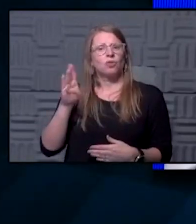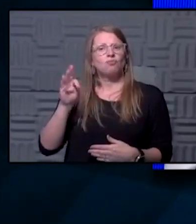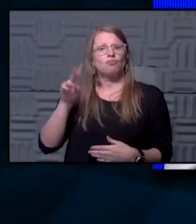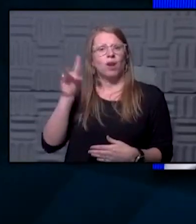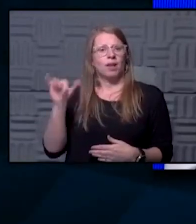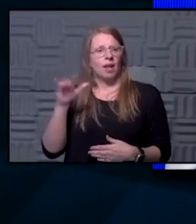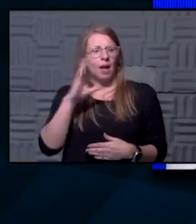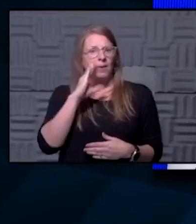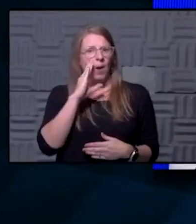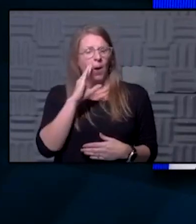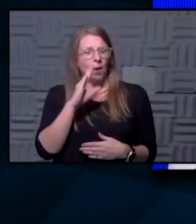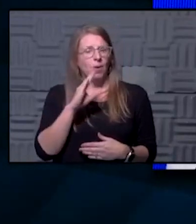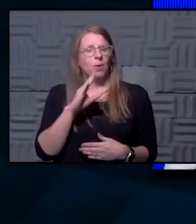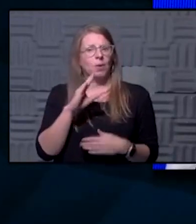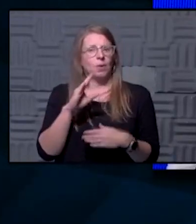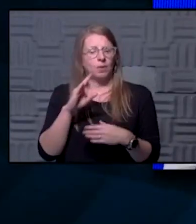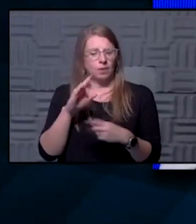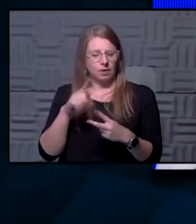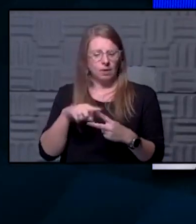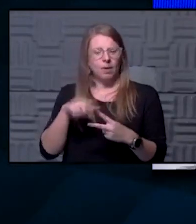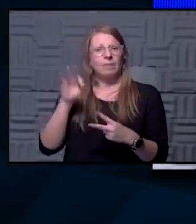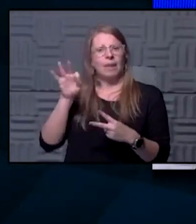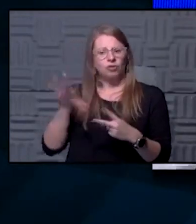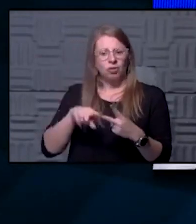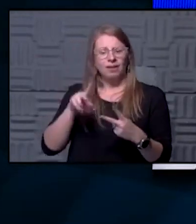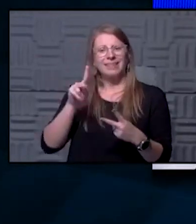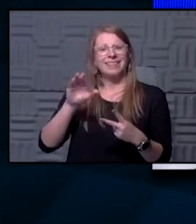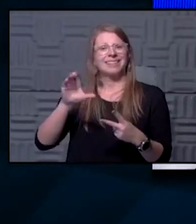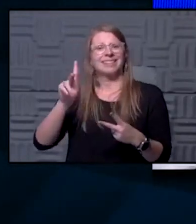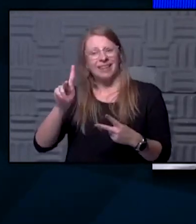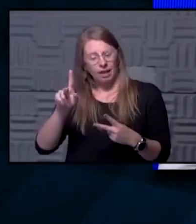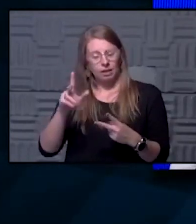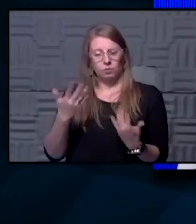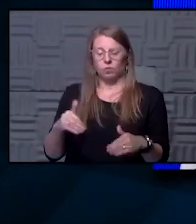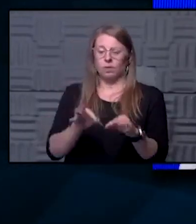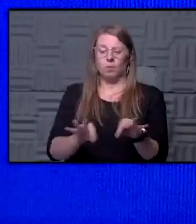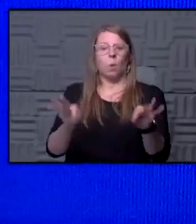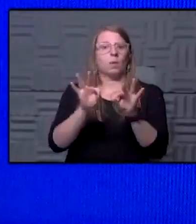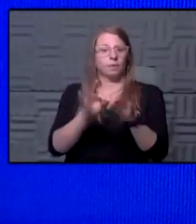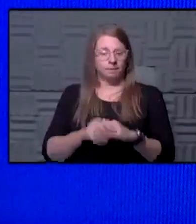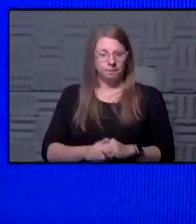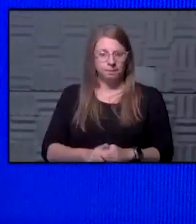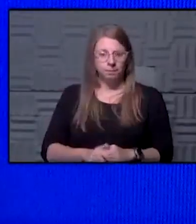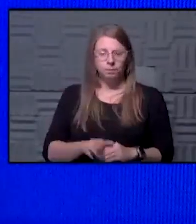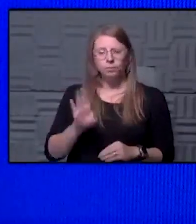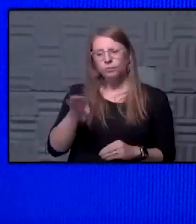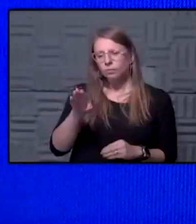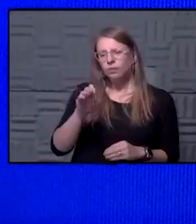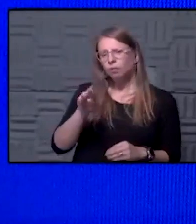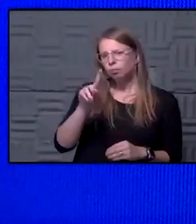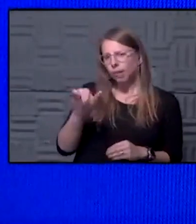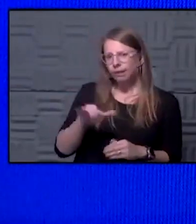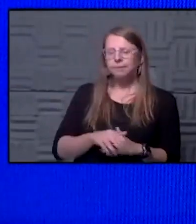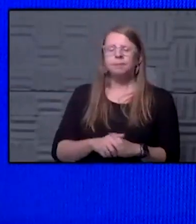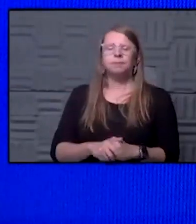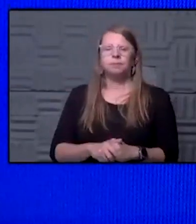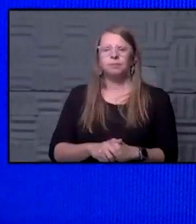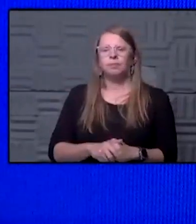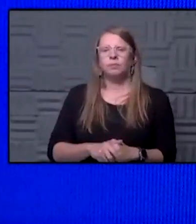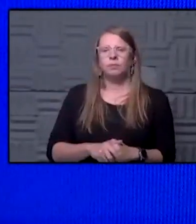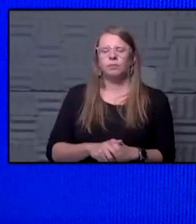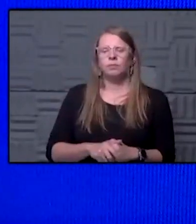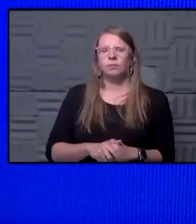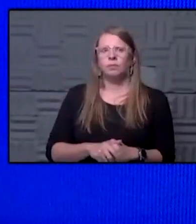that influence of the pastors and KCK is incredibly important. Pastor Brady, this has been